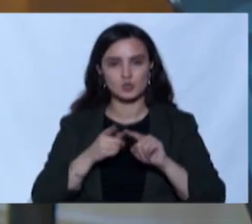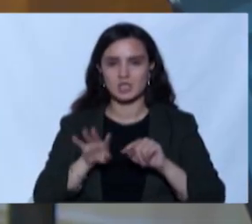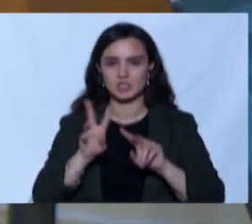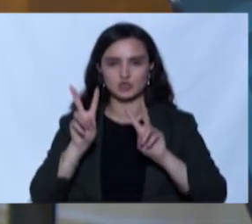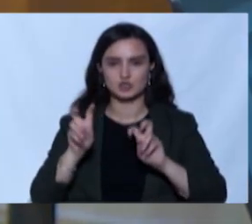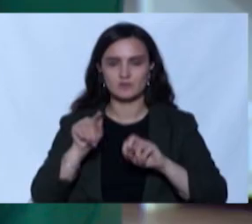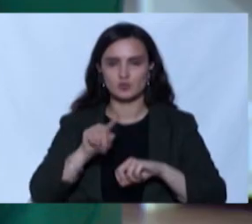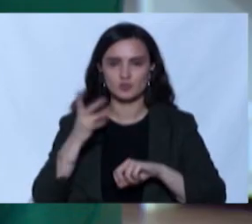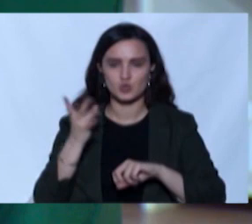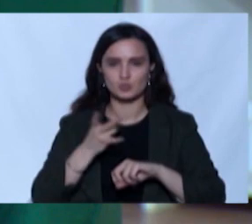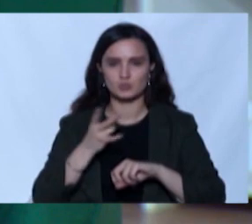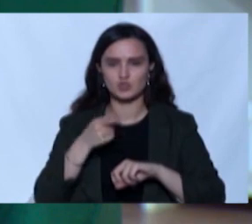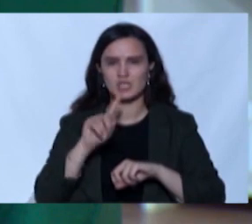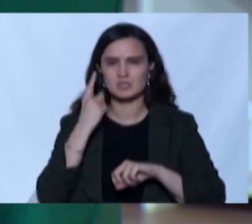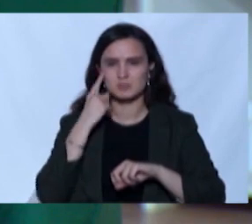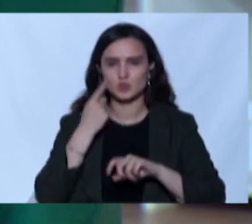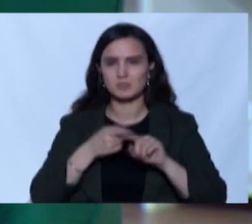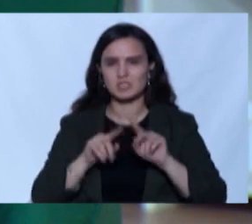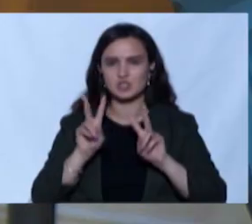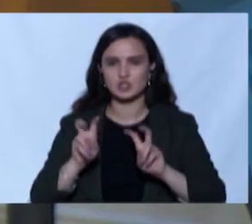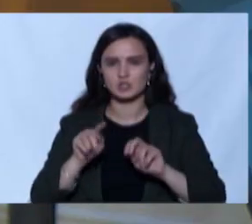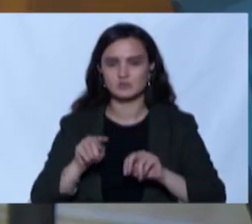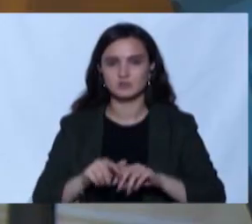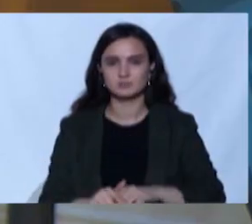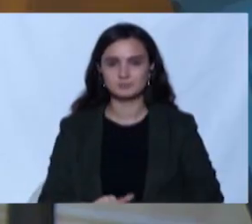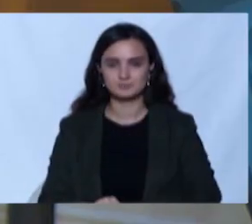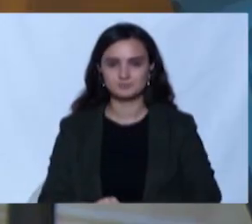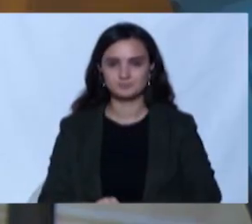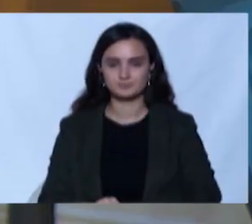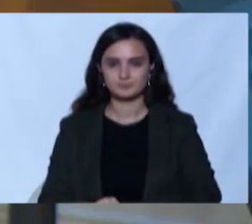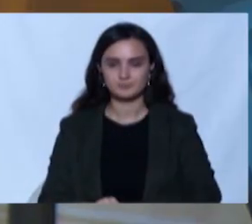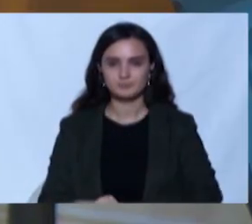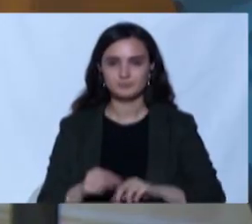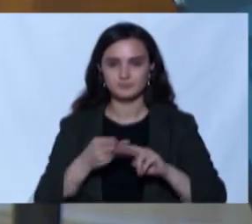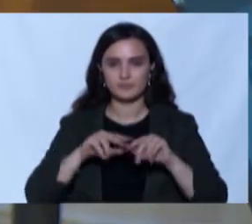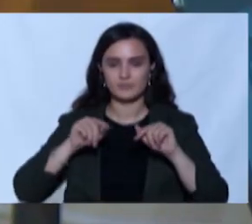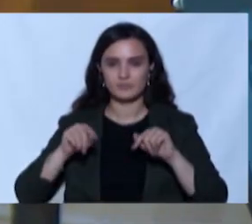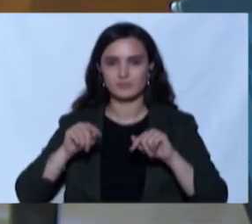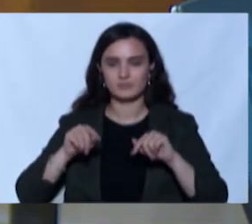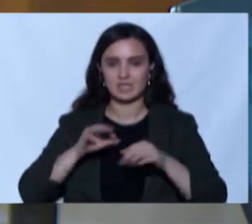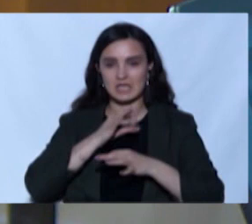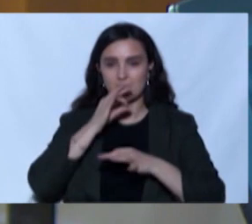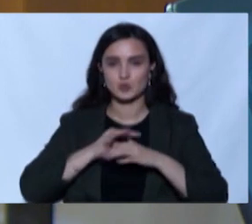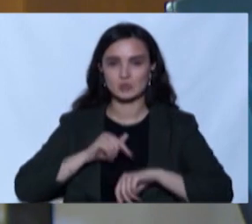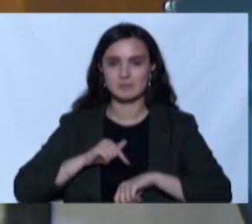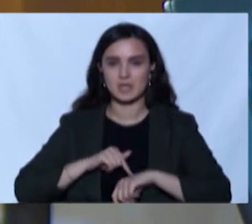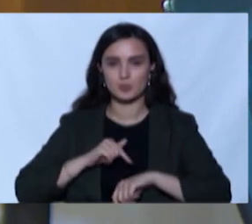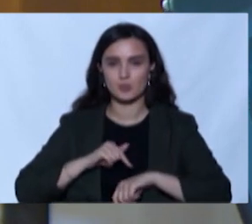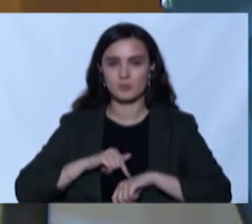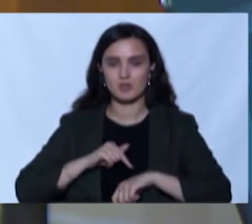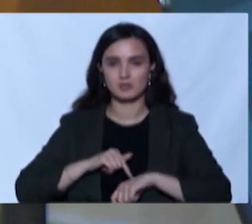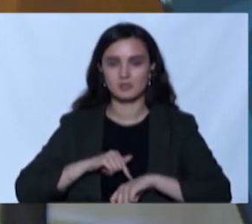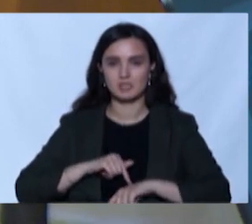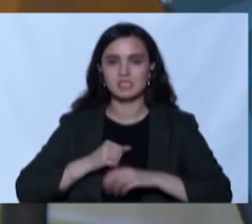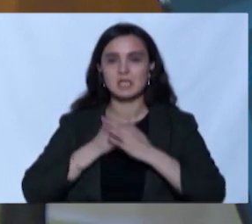you should. And what do you think that means? There is a responsibility with great